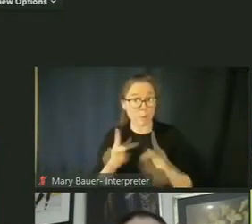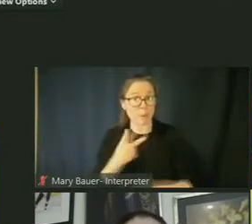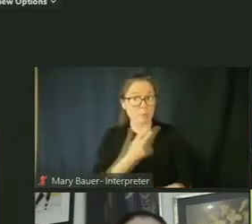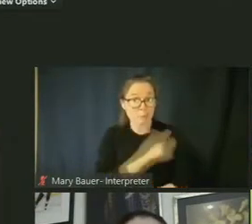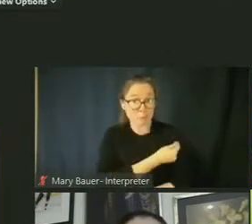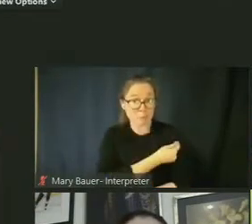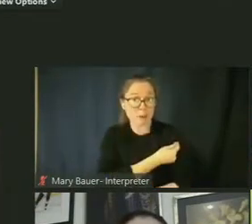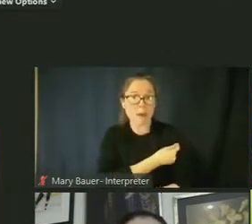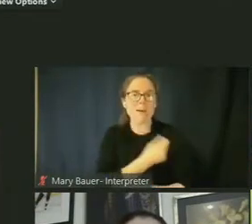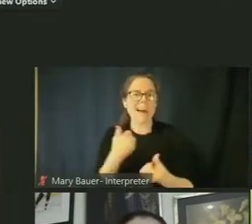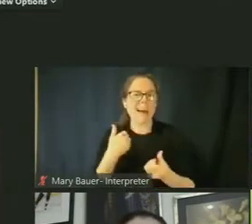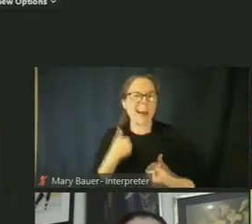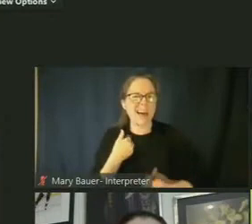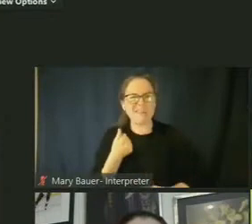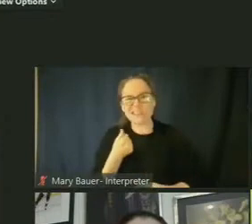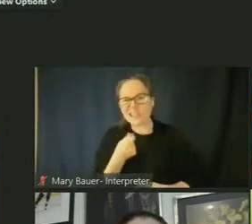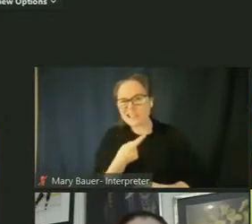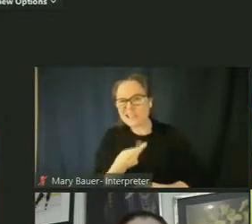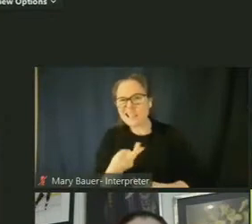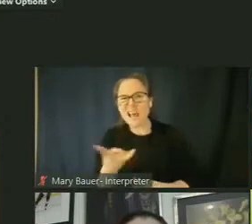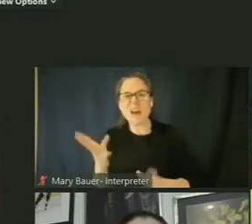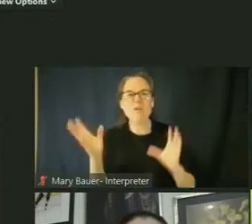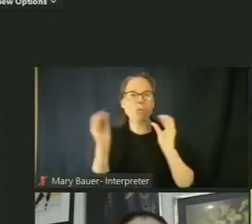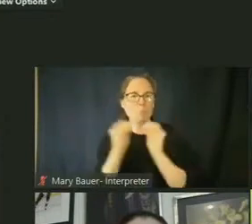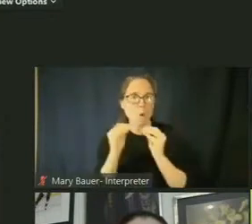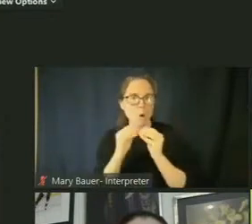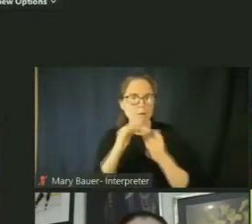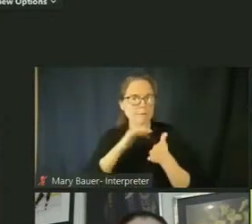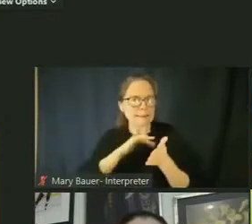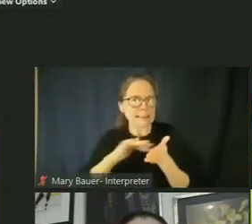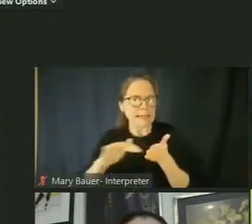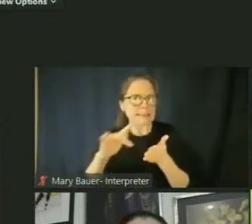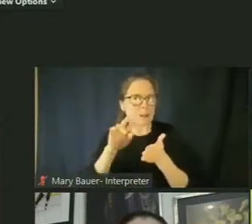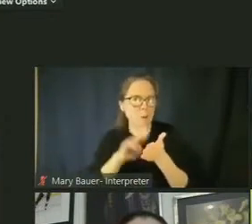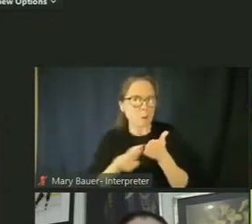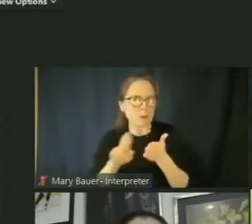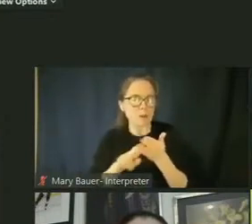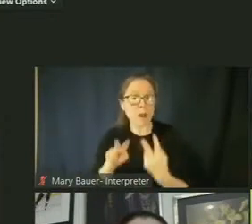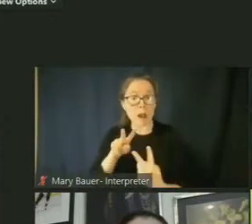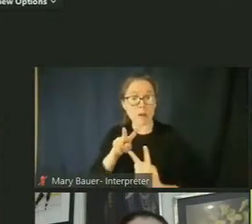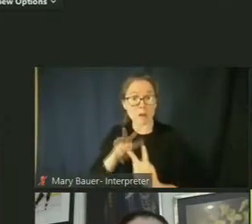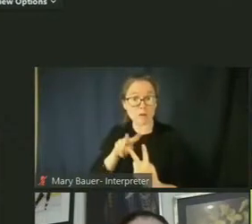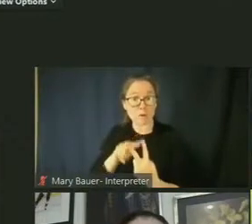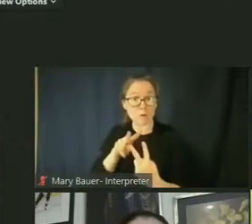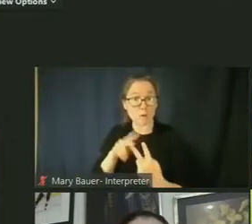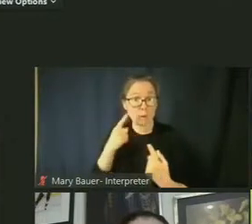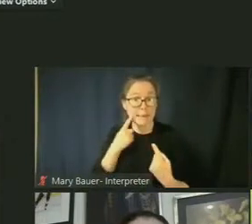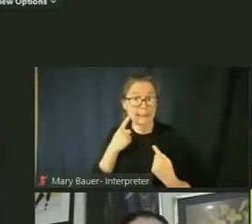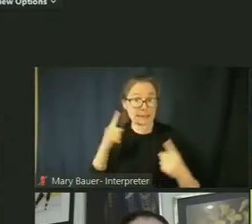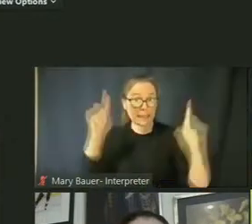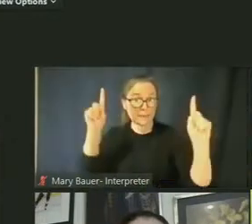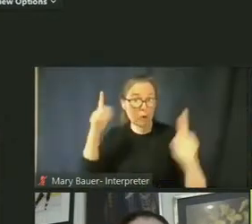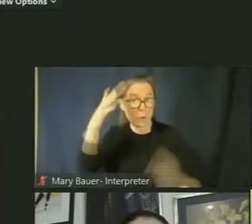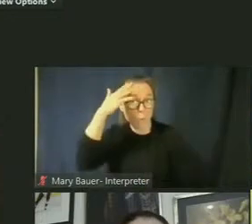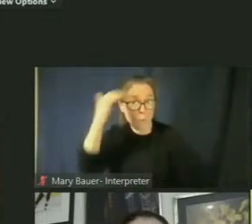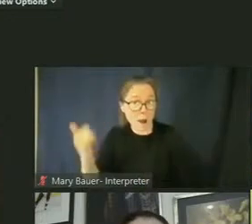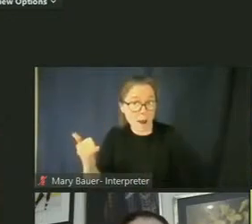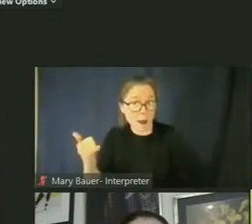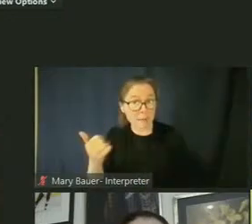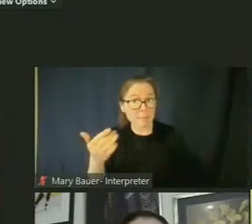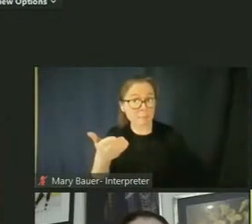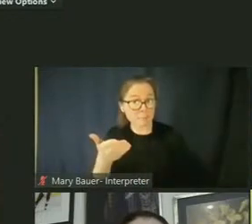of others that have been under study. But there were reasons why these were successful. So next slide.